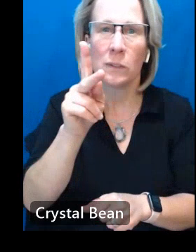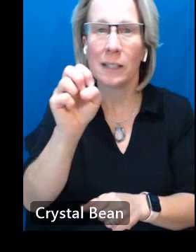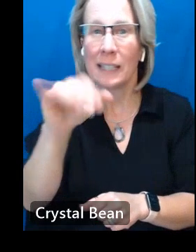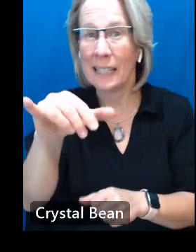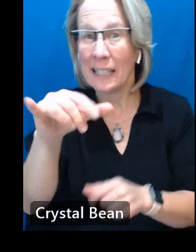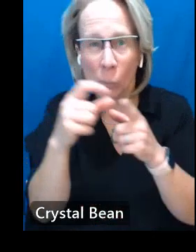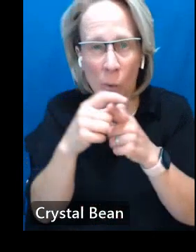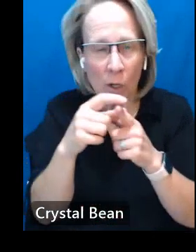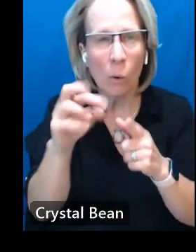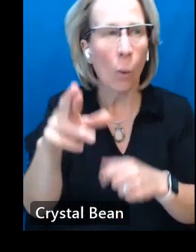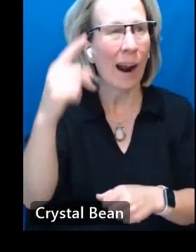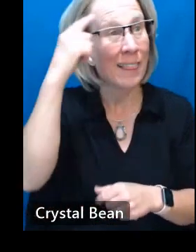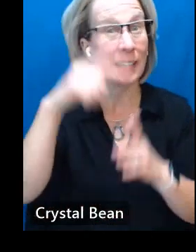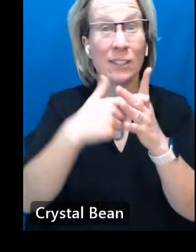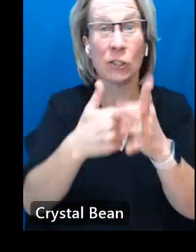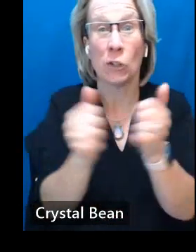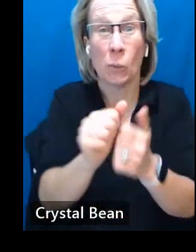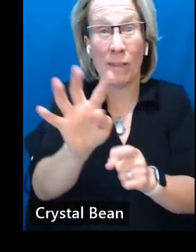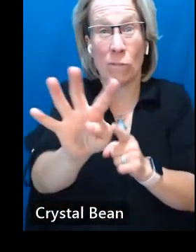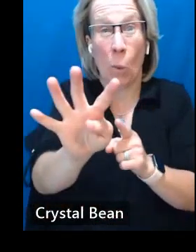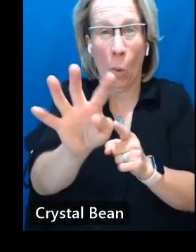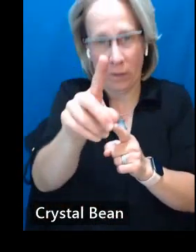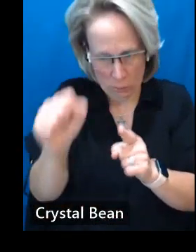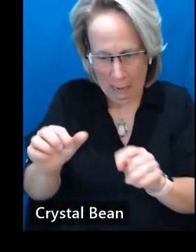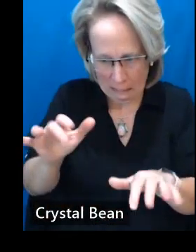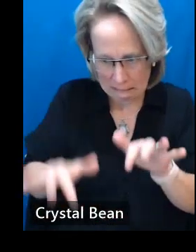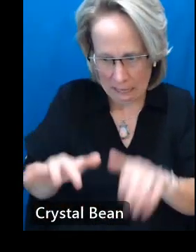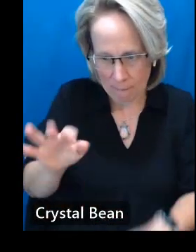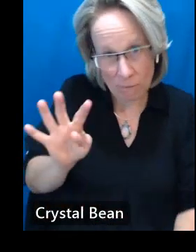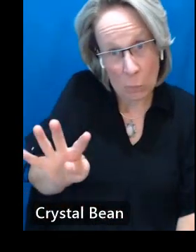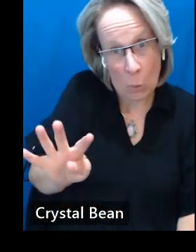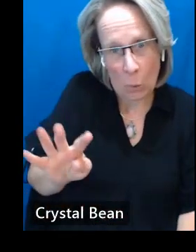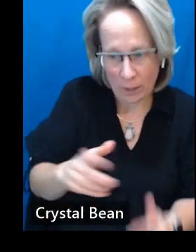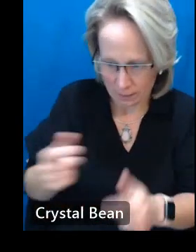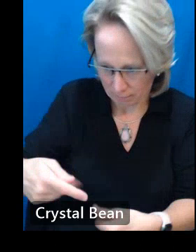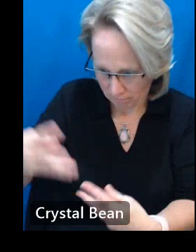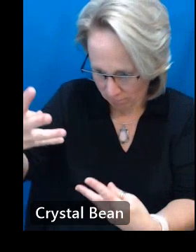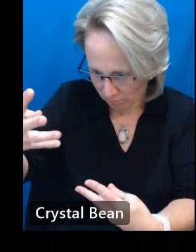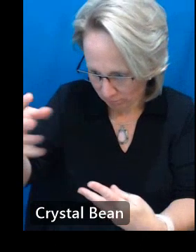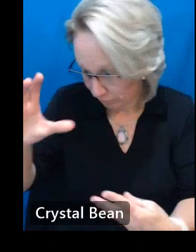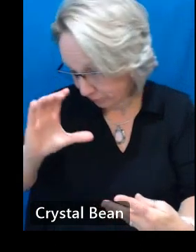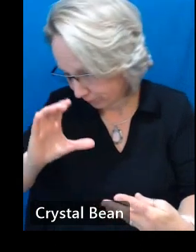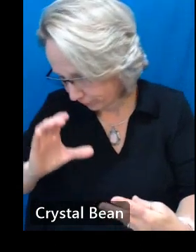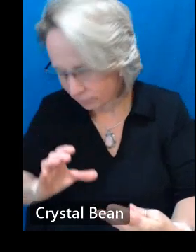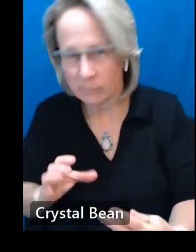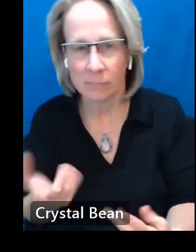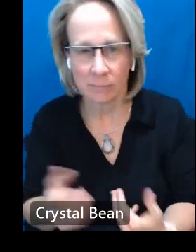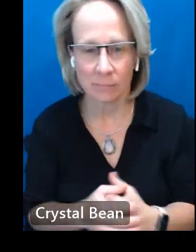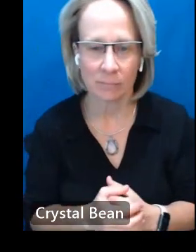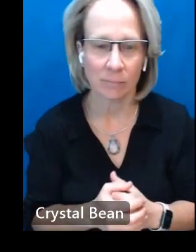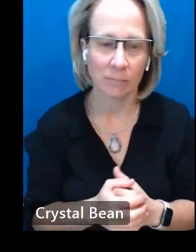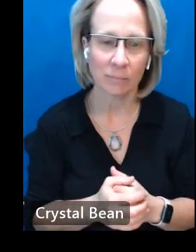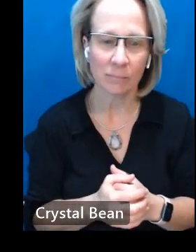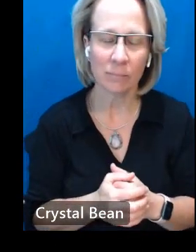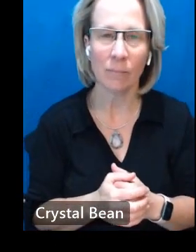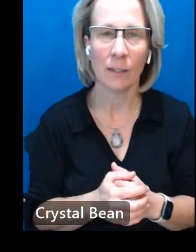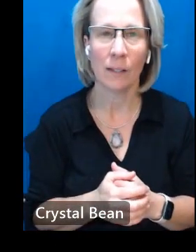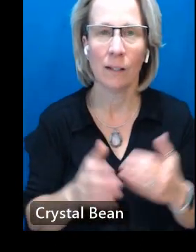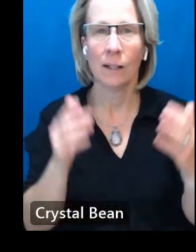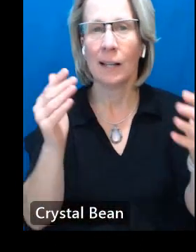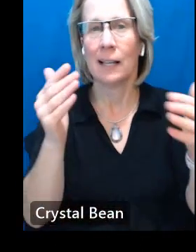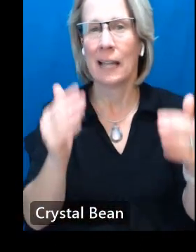with a 4 or something like that. You can search by number as well. Okay. Next is